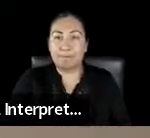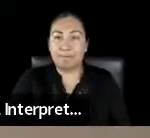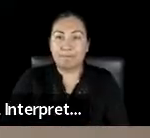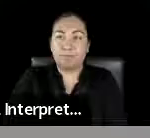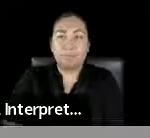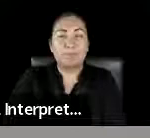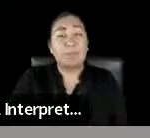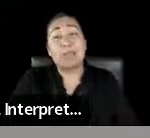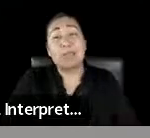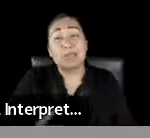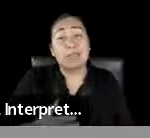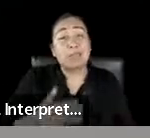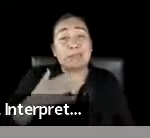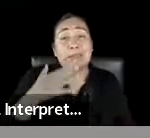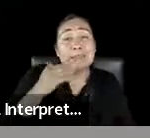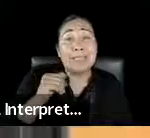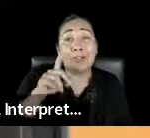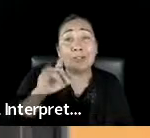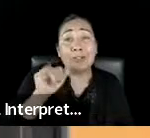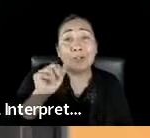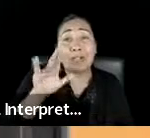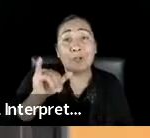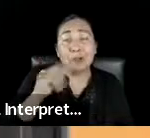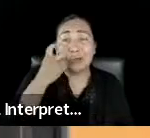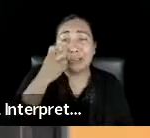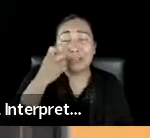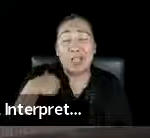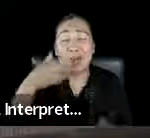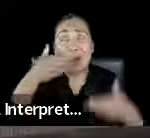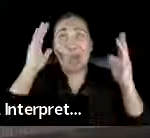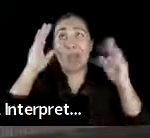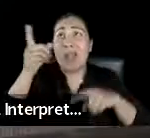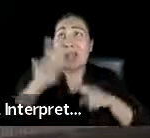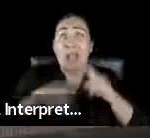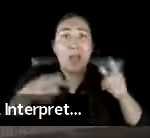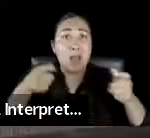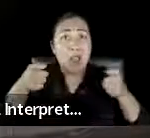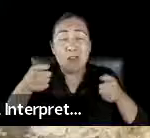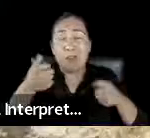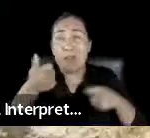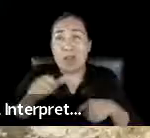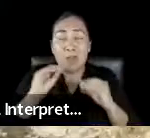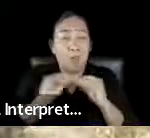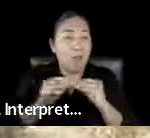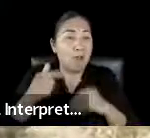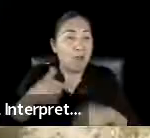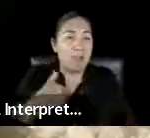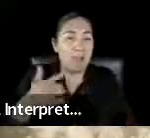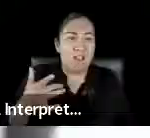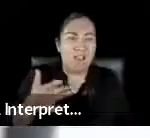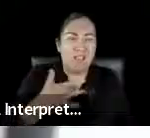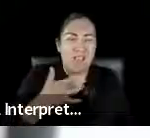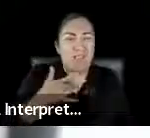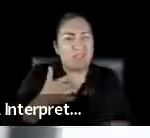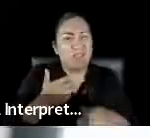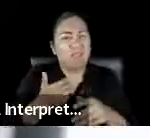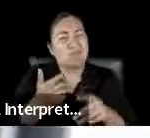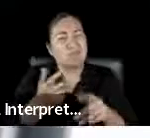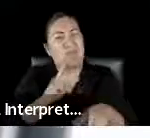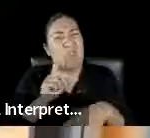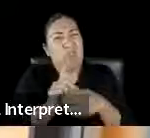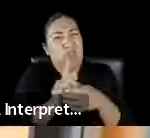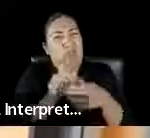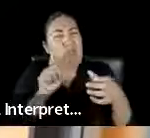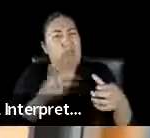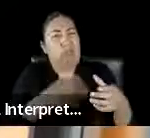Dear Diary, recently I've been overwhelmed and I don't think I can take it anymore. I felt distant from my friends, my grades have been slipping,